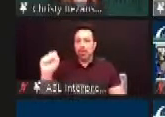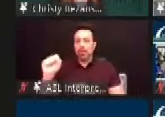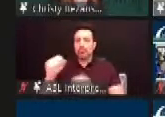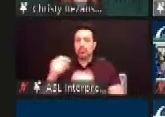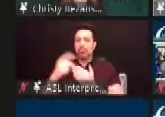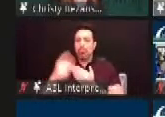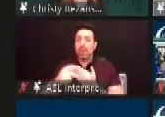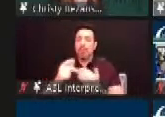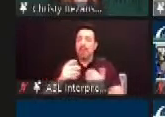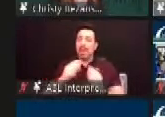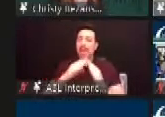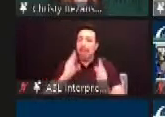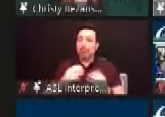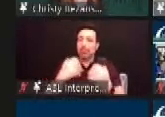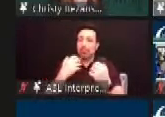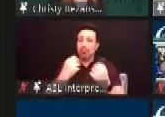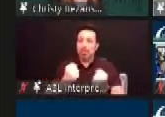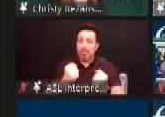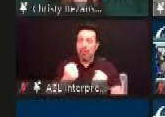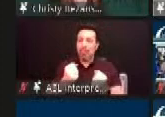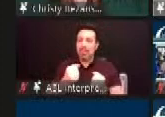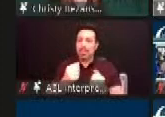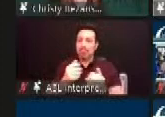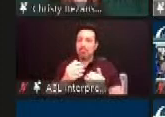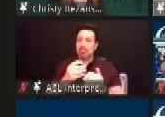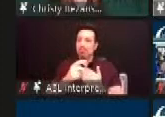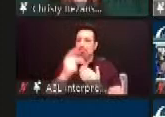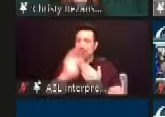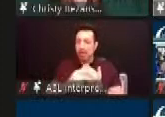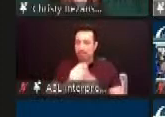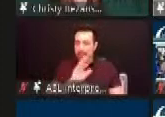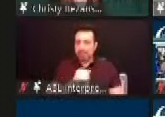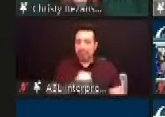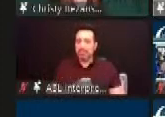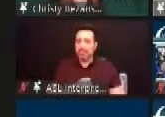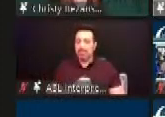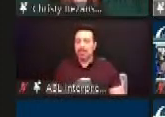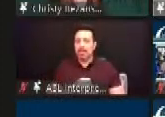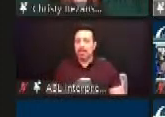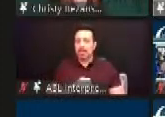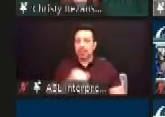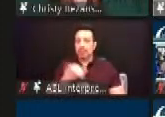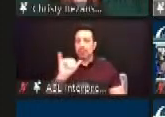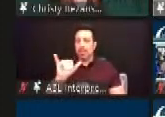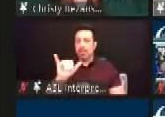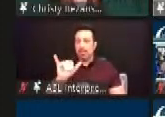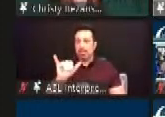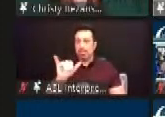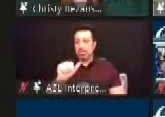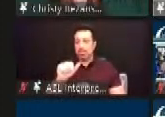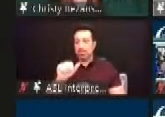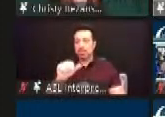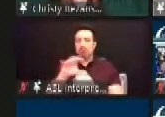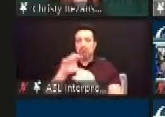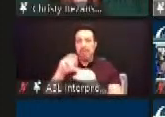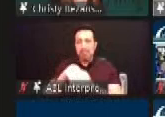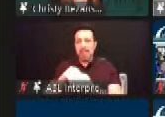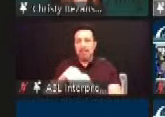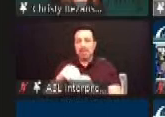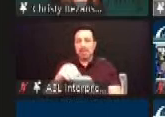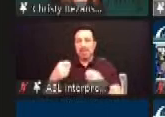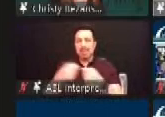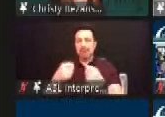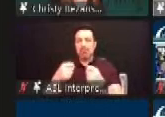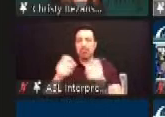recovery through peer services program. And so that embedded in the electronic decision tree would be